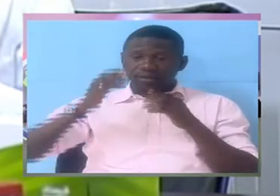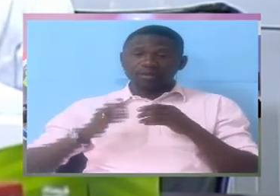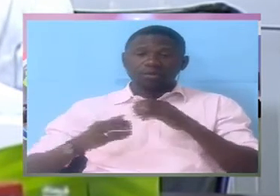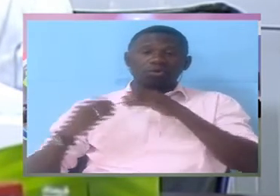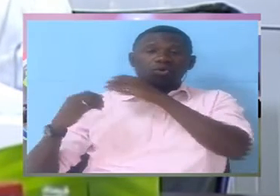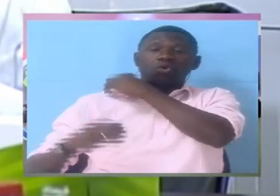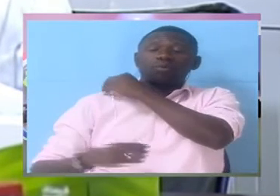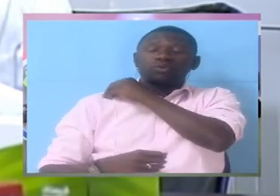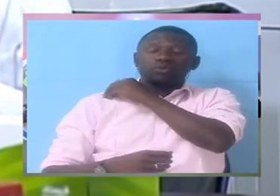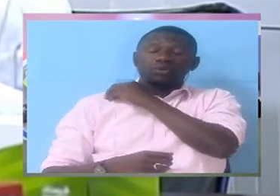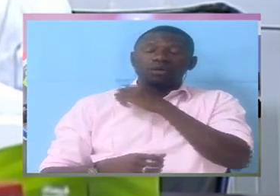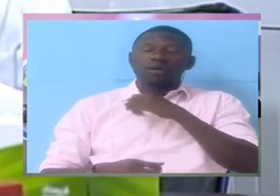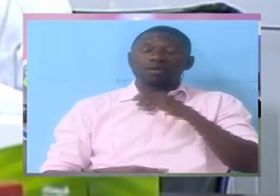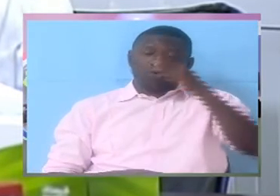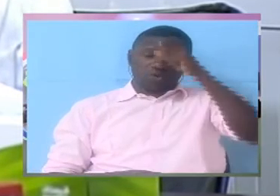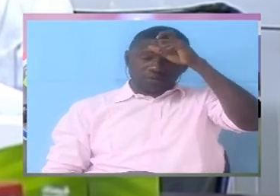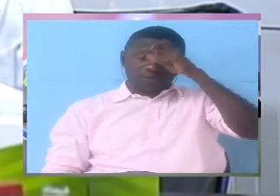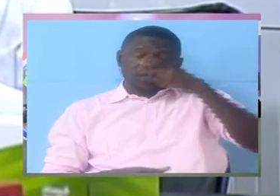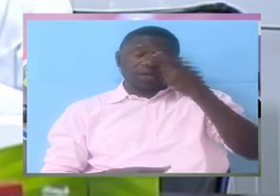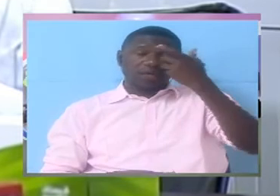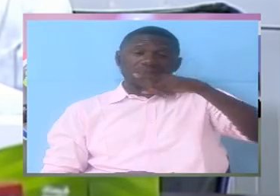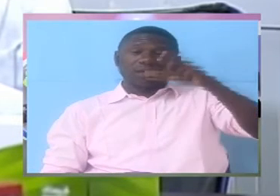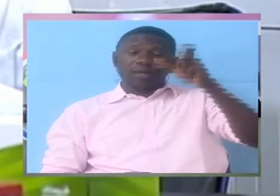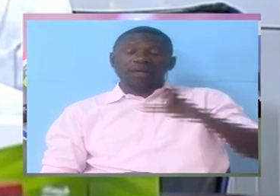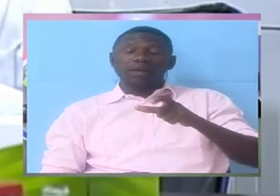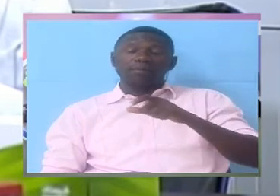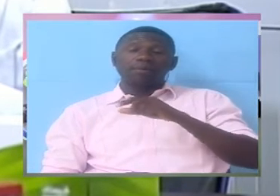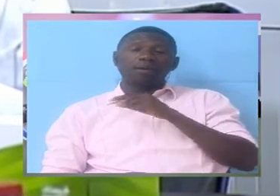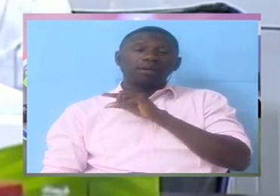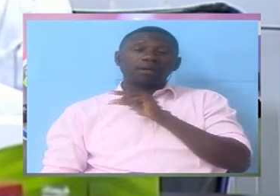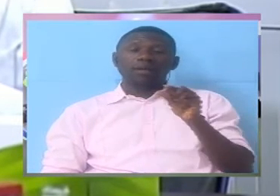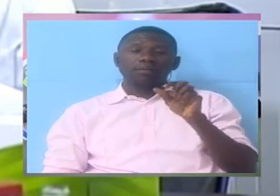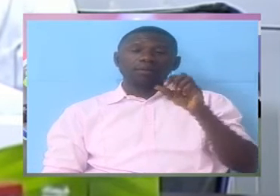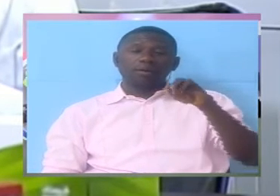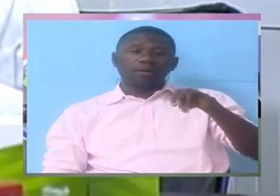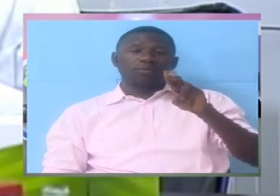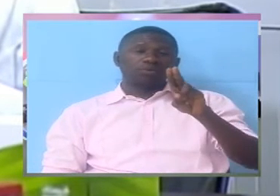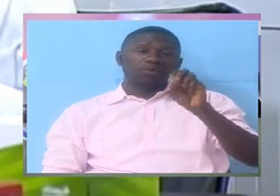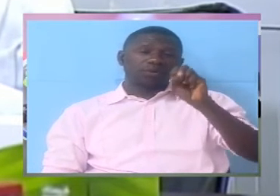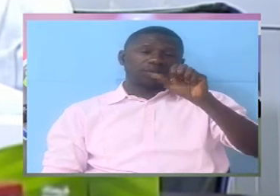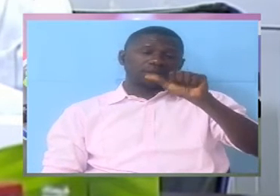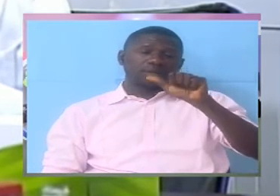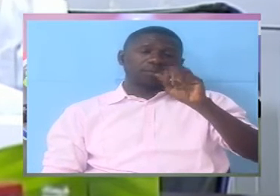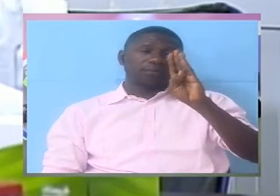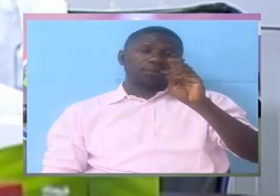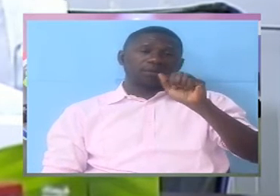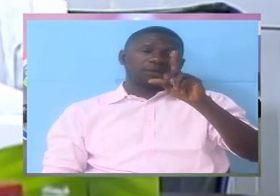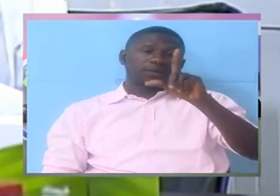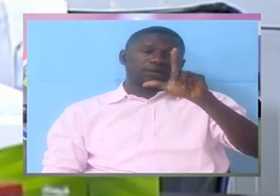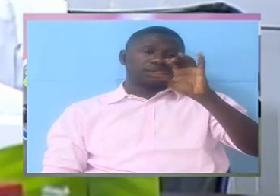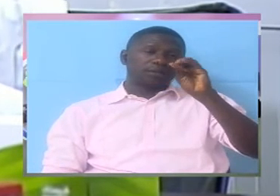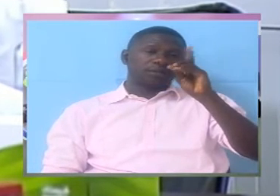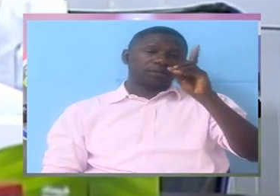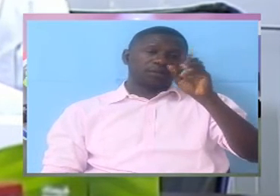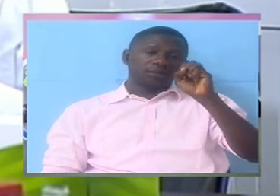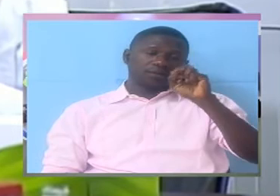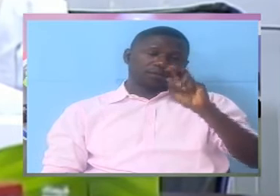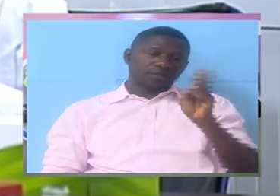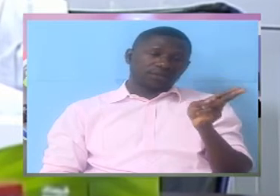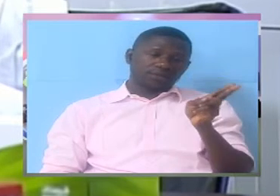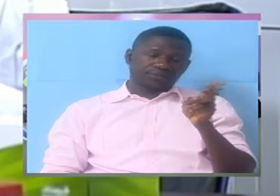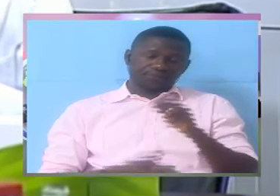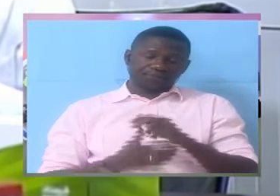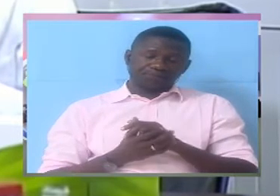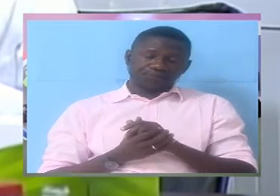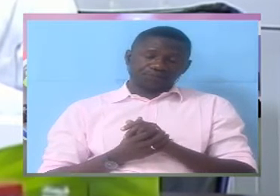kumo ki sojaro la commissioner ya member siring utundo kunanung utumo ikafole Captain Musa Balde.